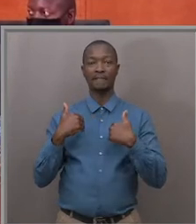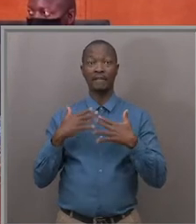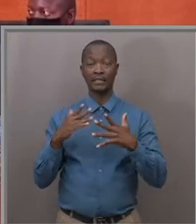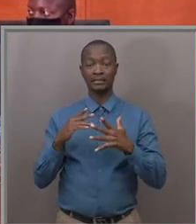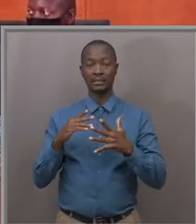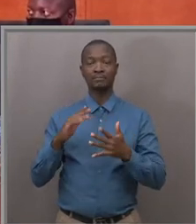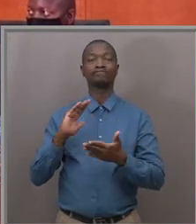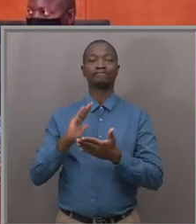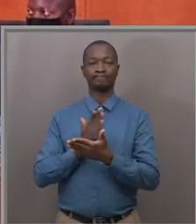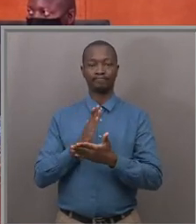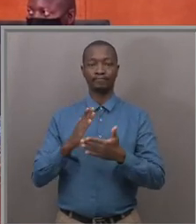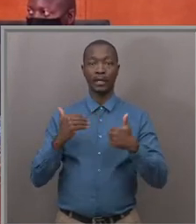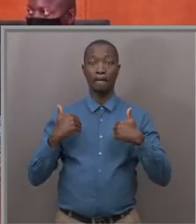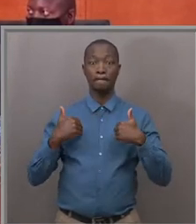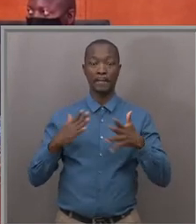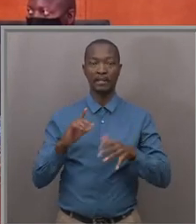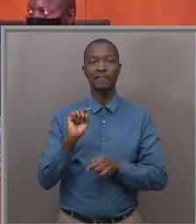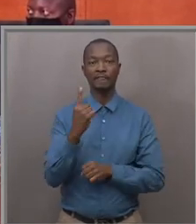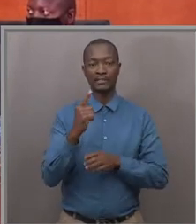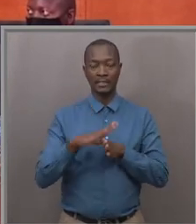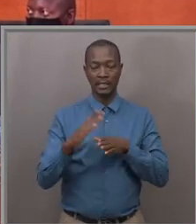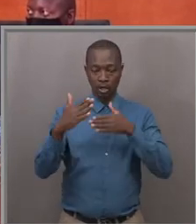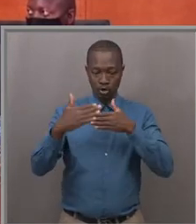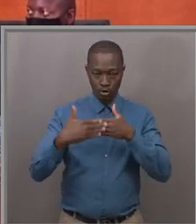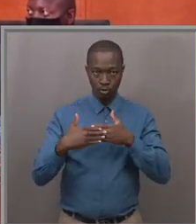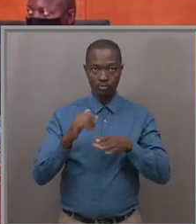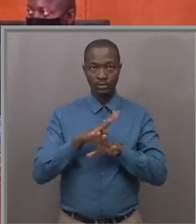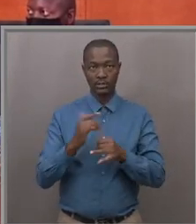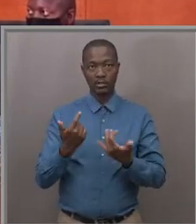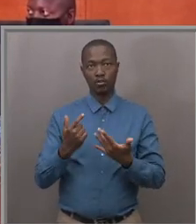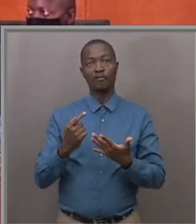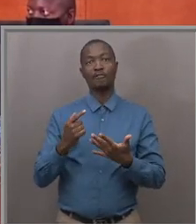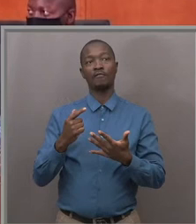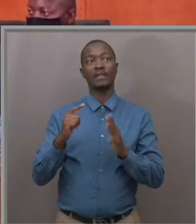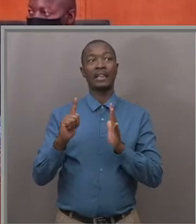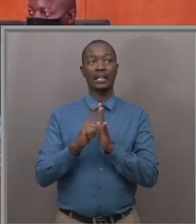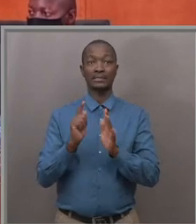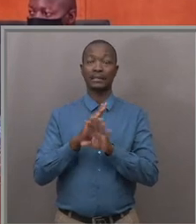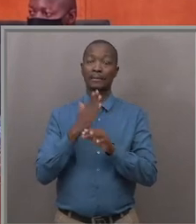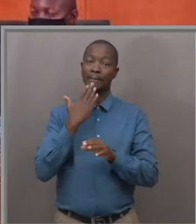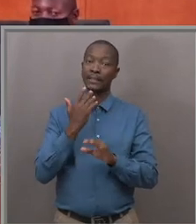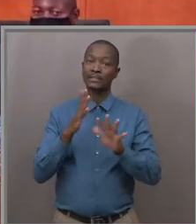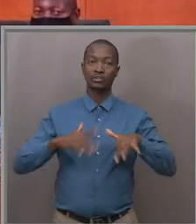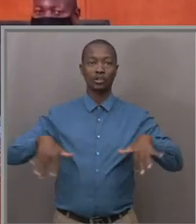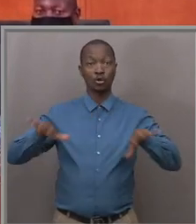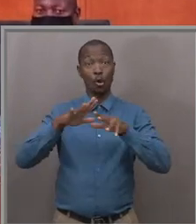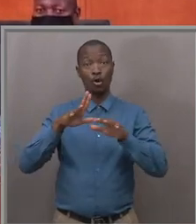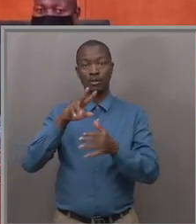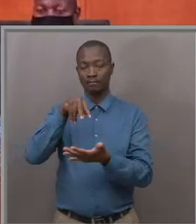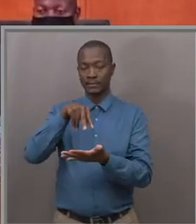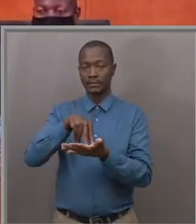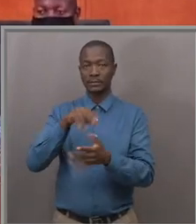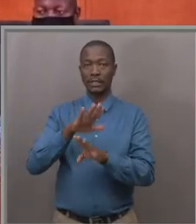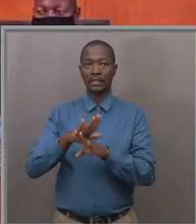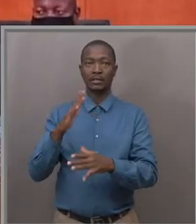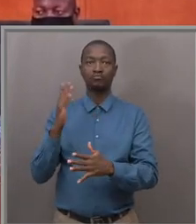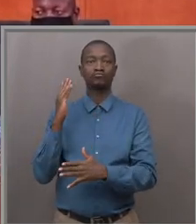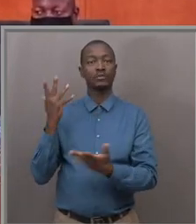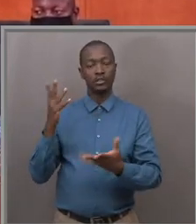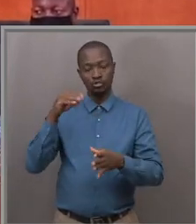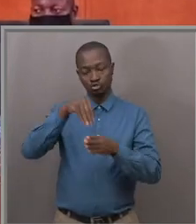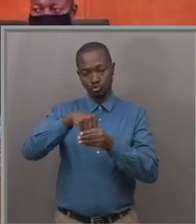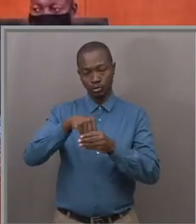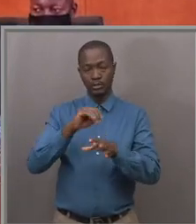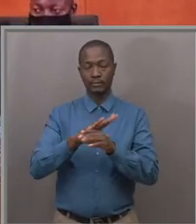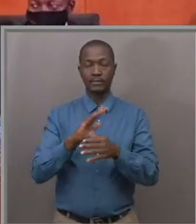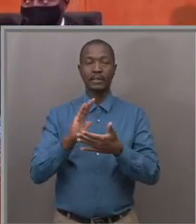the opening and closing of the legislature each year. Can I therefore request that all members must stand and join in the singing